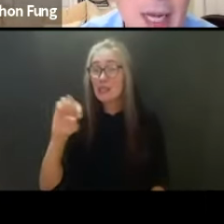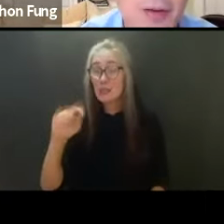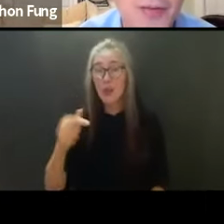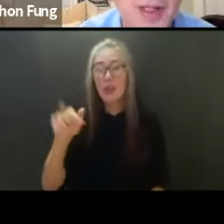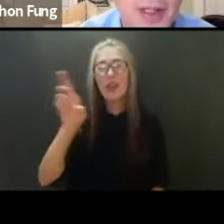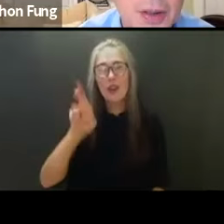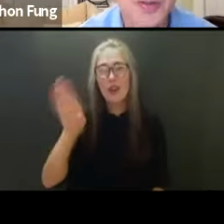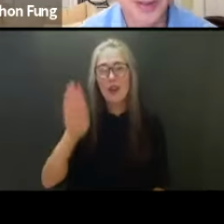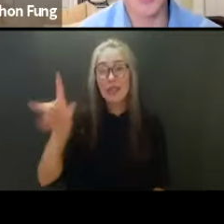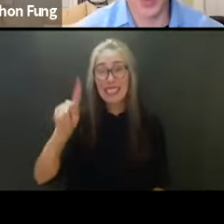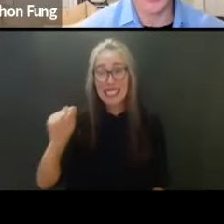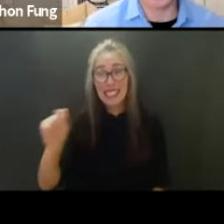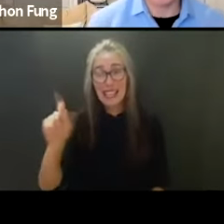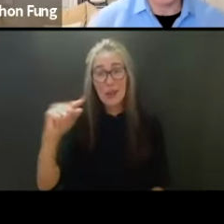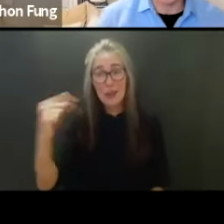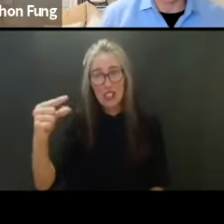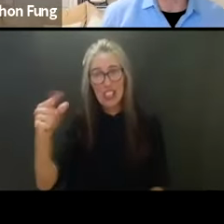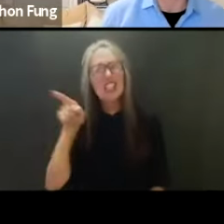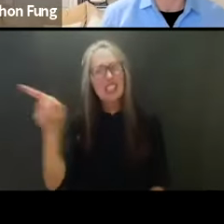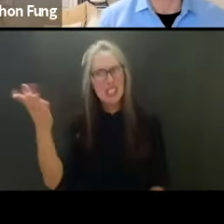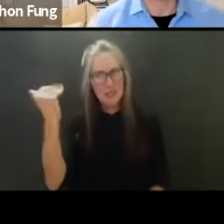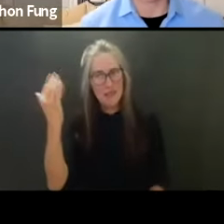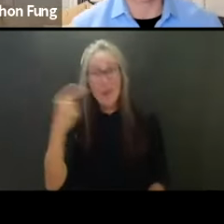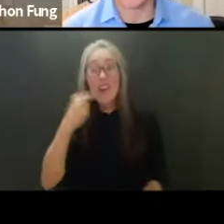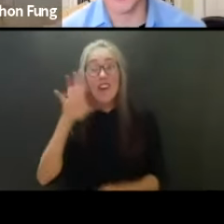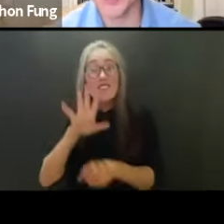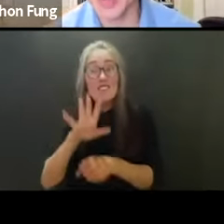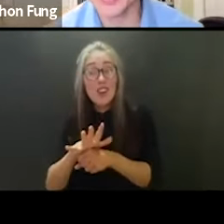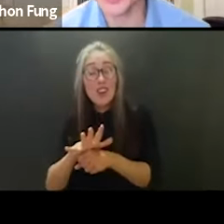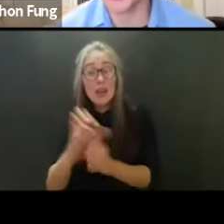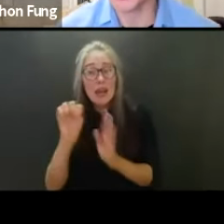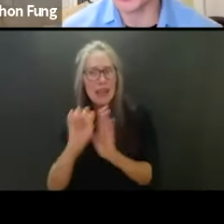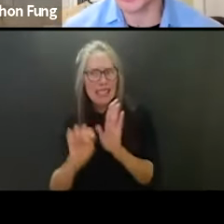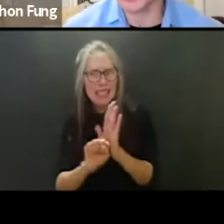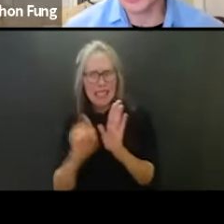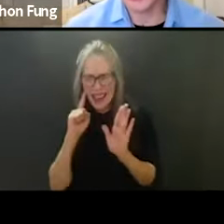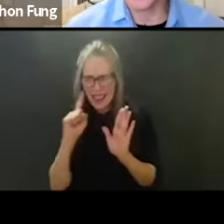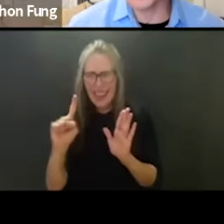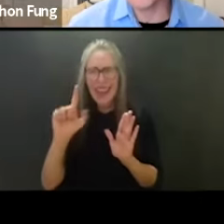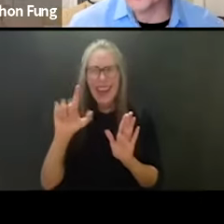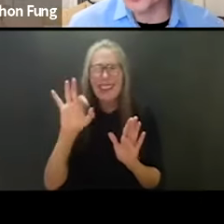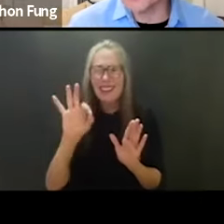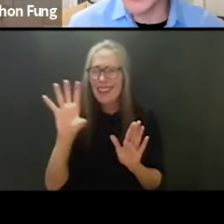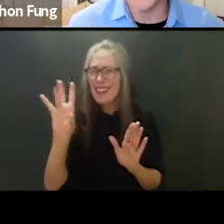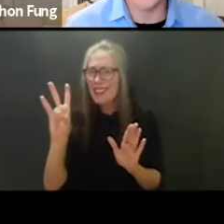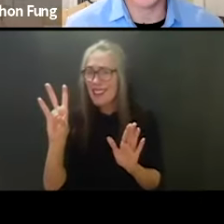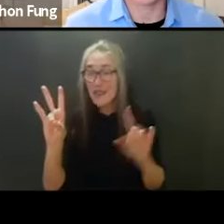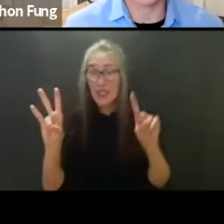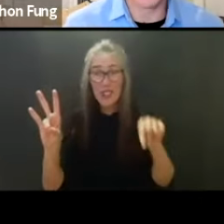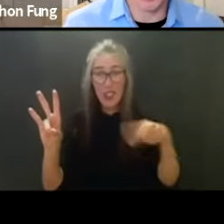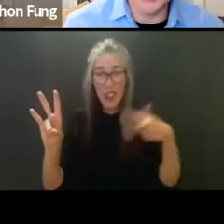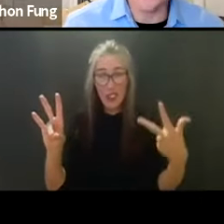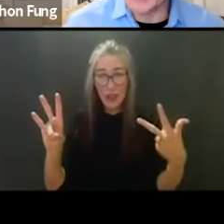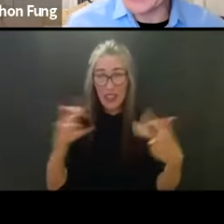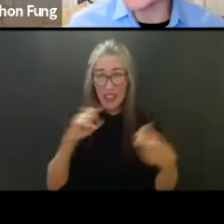herself, who is widely regarded as a liberal lion of the modern Supreme Court, was confirmed by the Senate